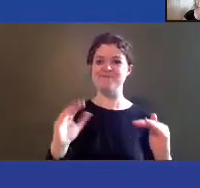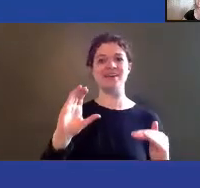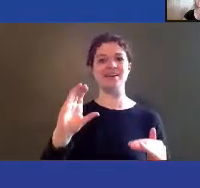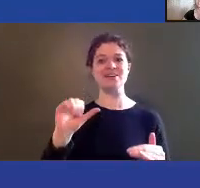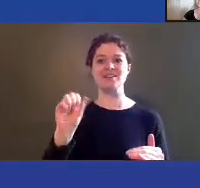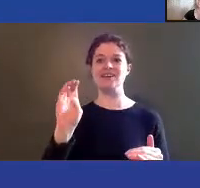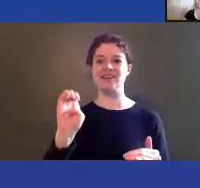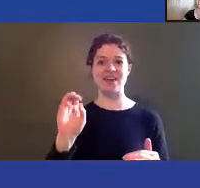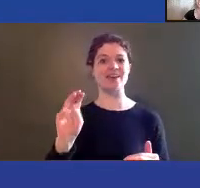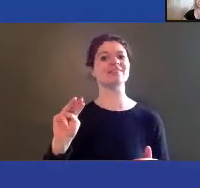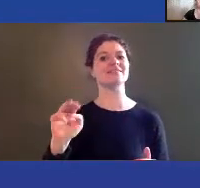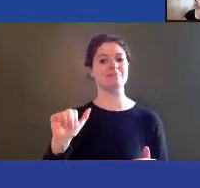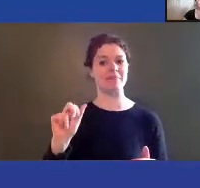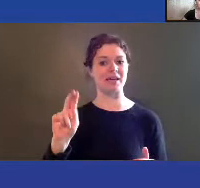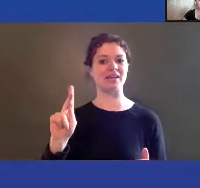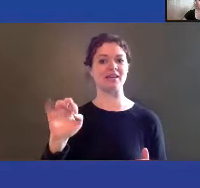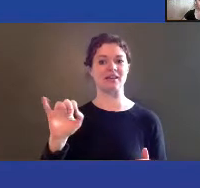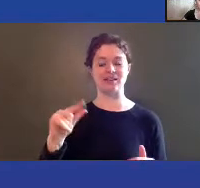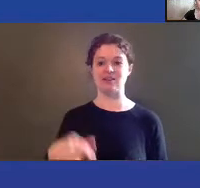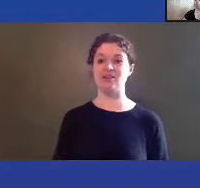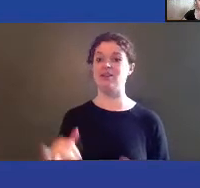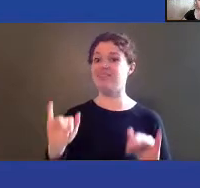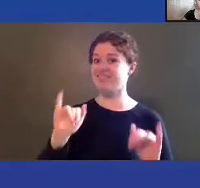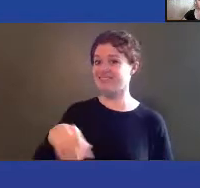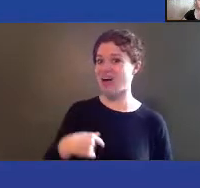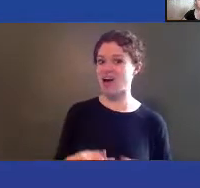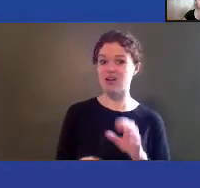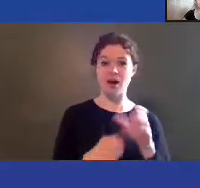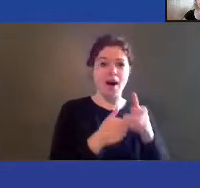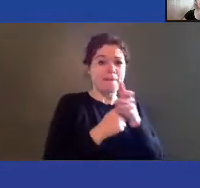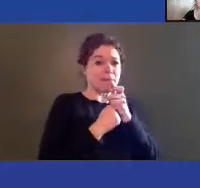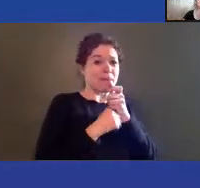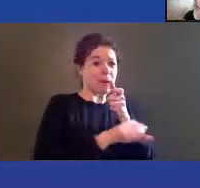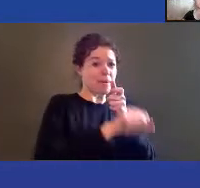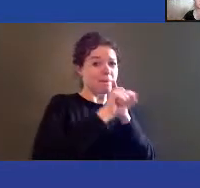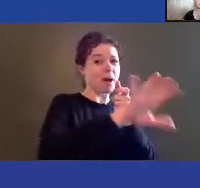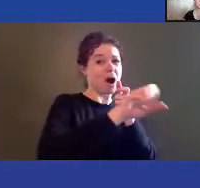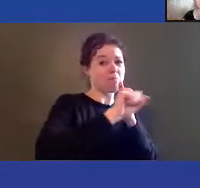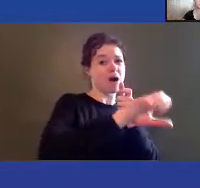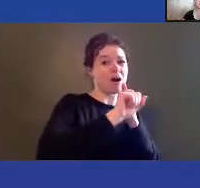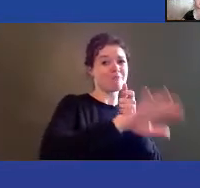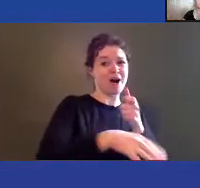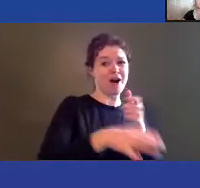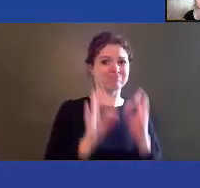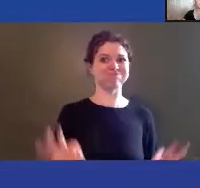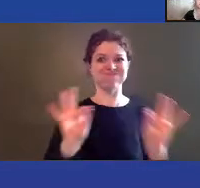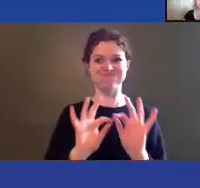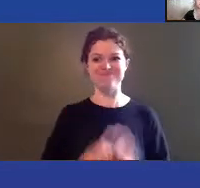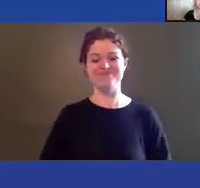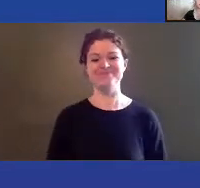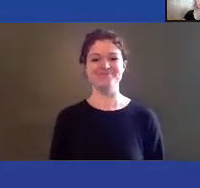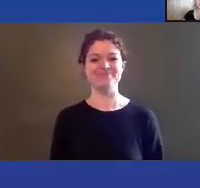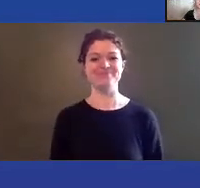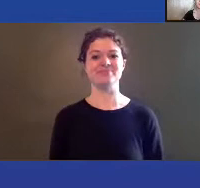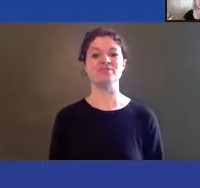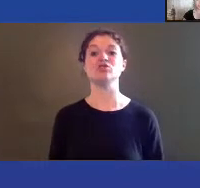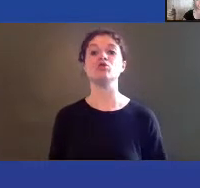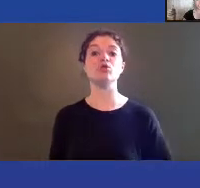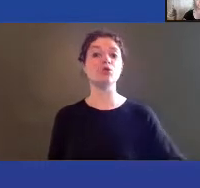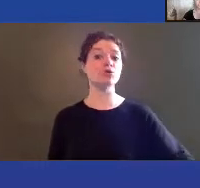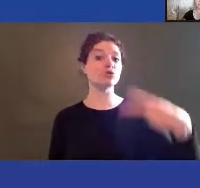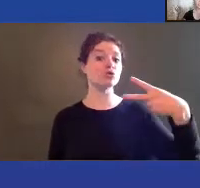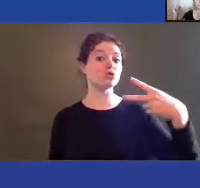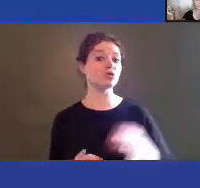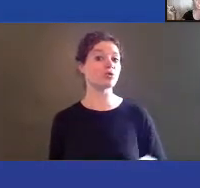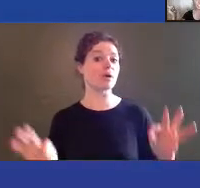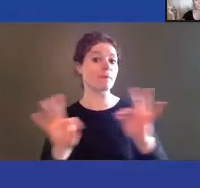one. So to make your case to legislators, I want to highlight two important elements to consider: